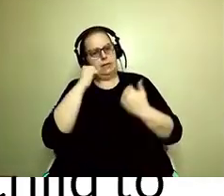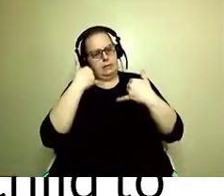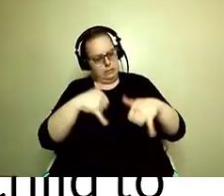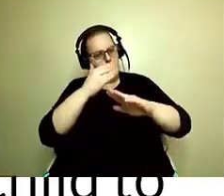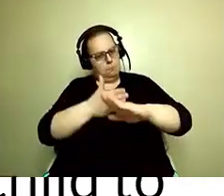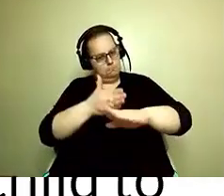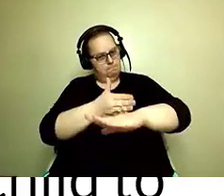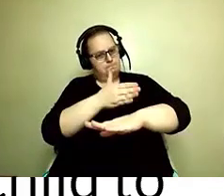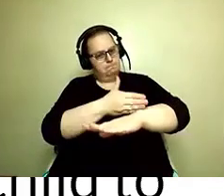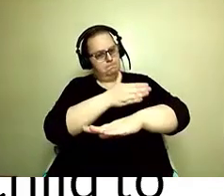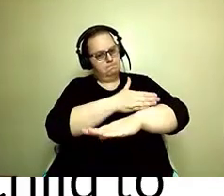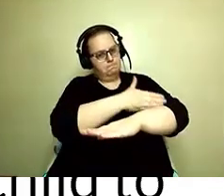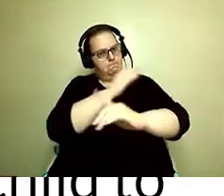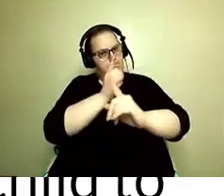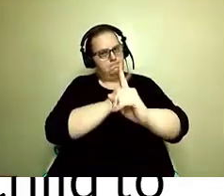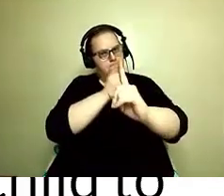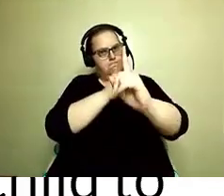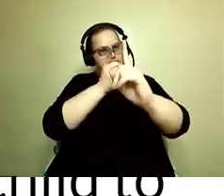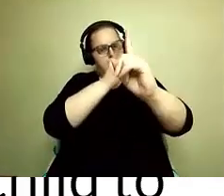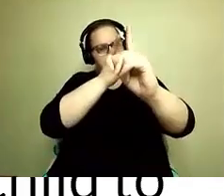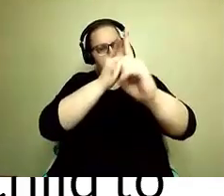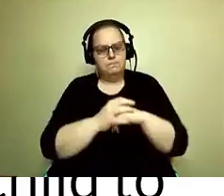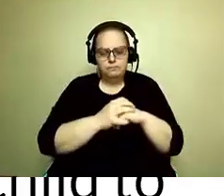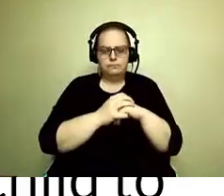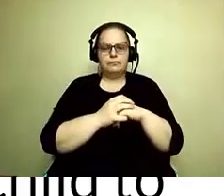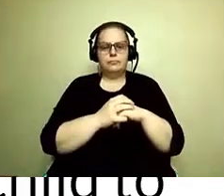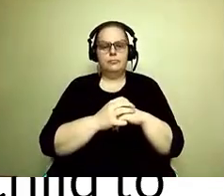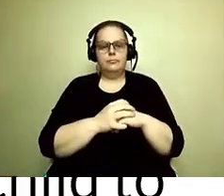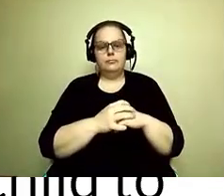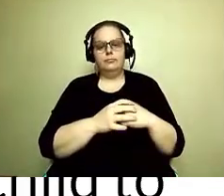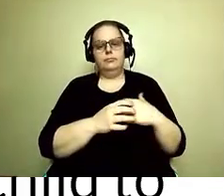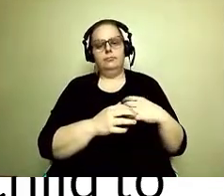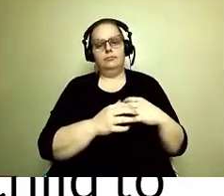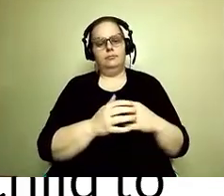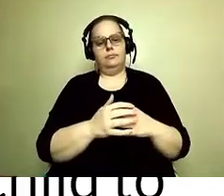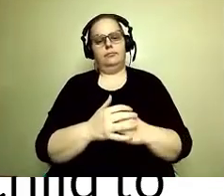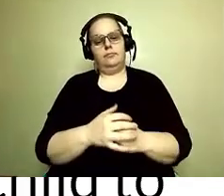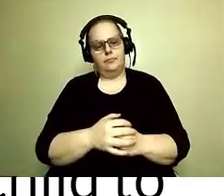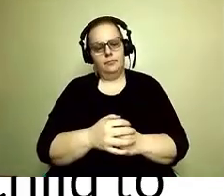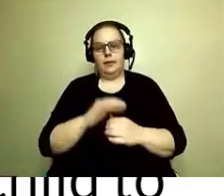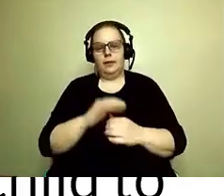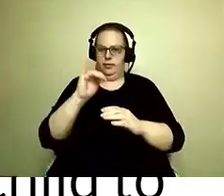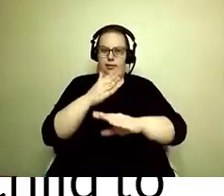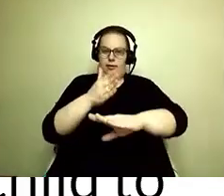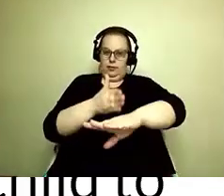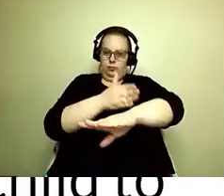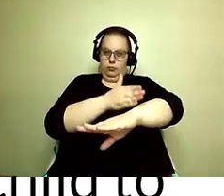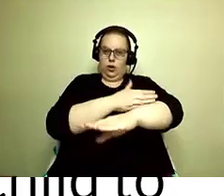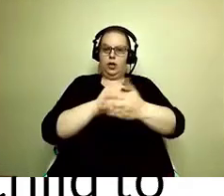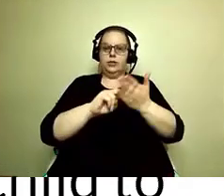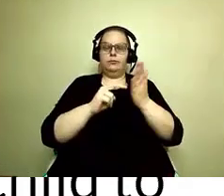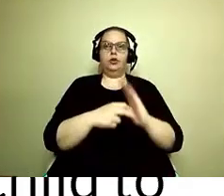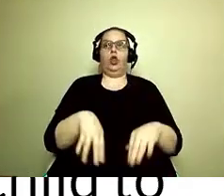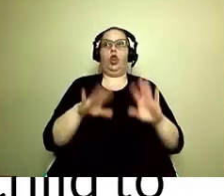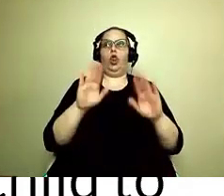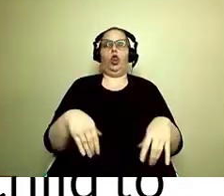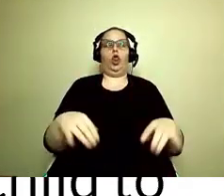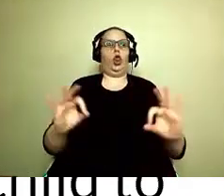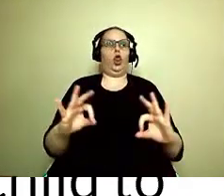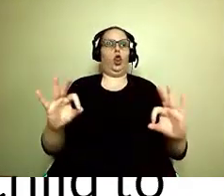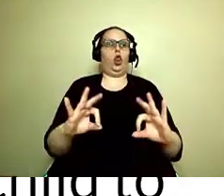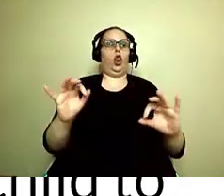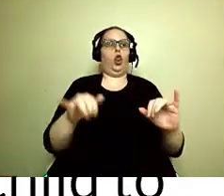this progress is not diminuous progress, that it is meaningful progress.